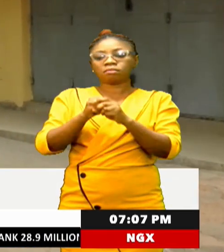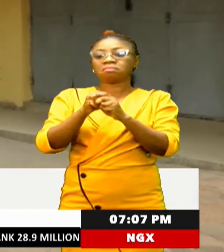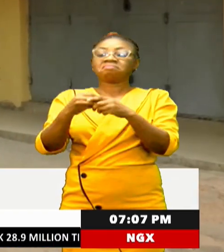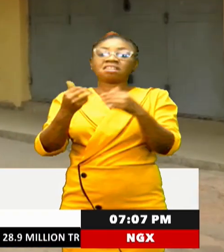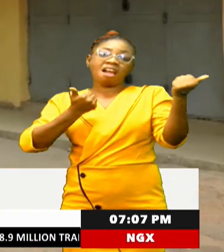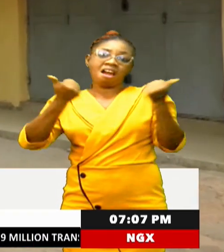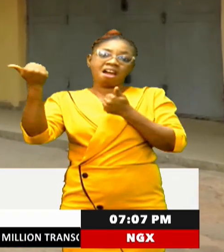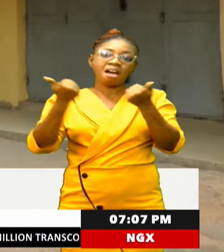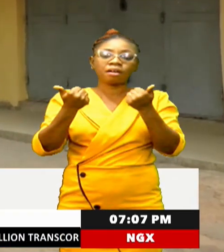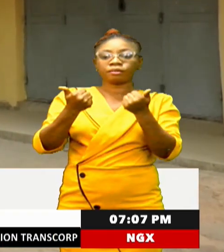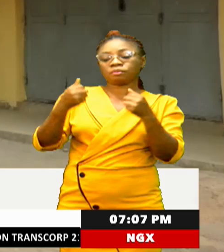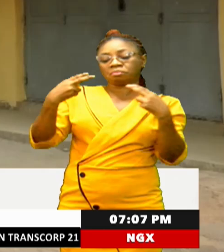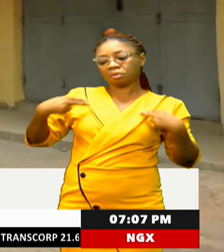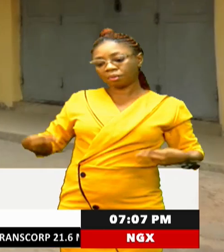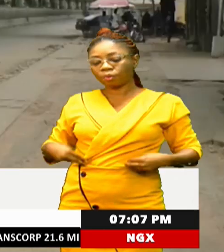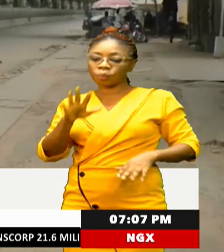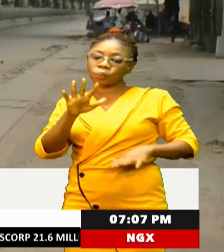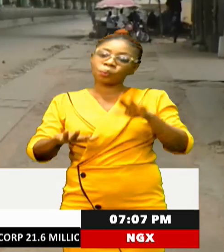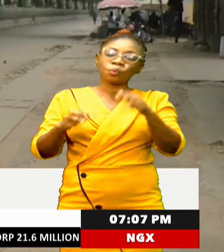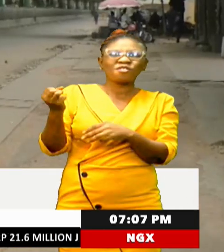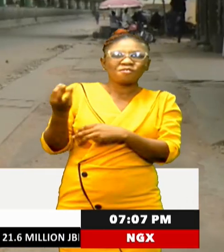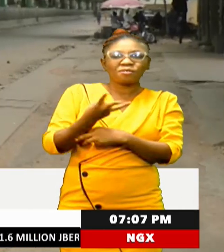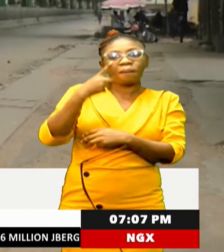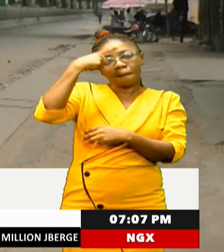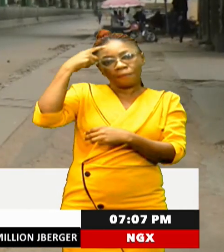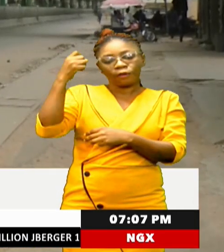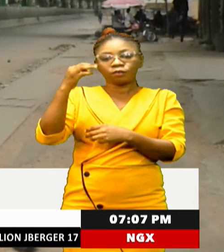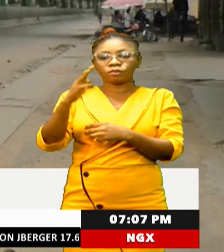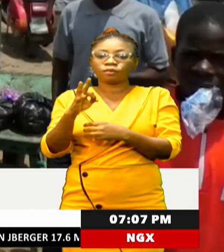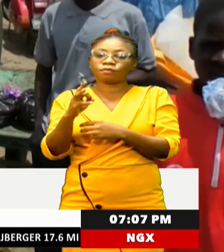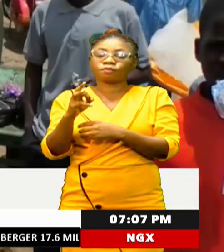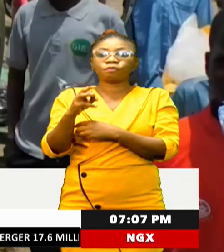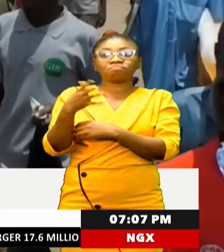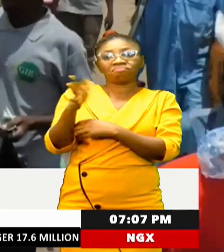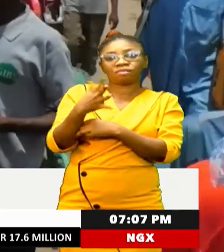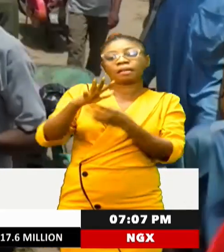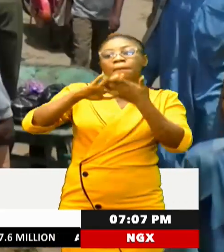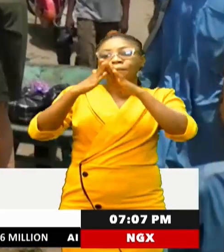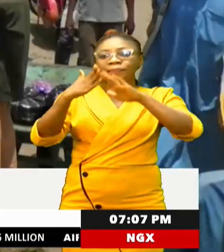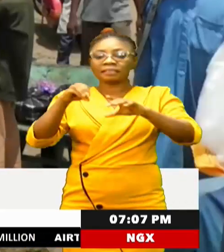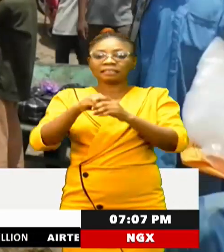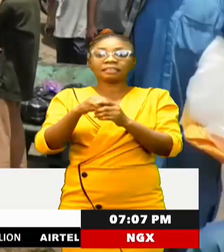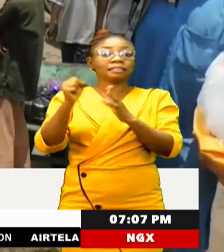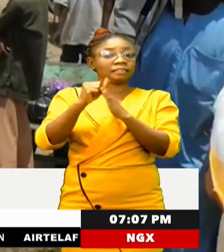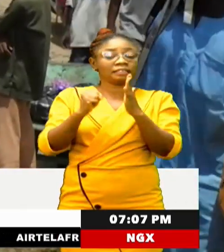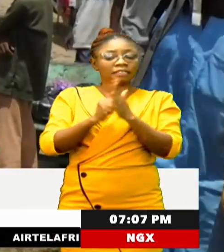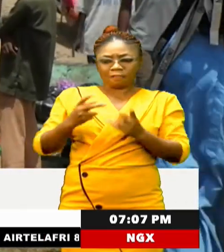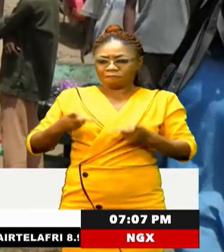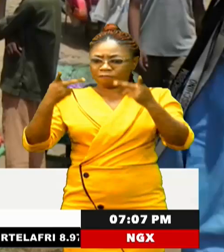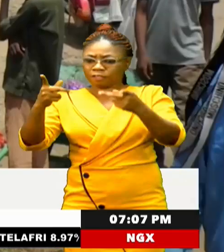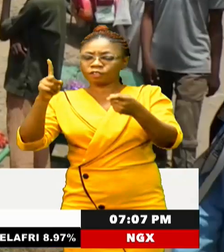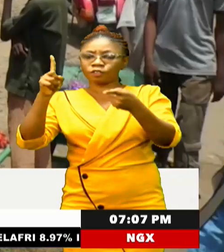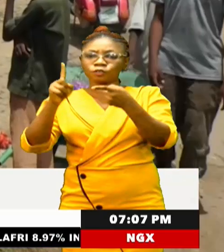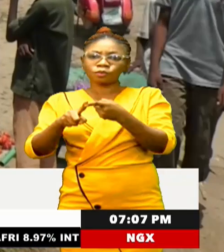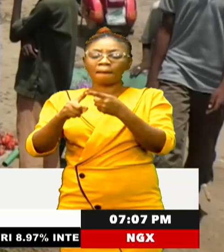human activities, largely due to the fragile peace in the state. A visit to the famous vegetable market at